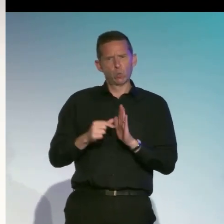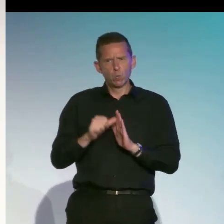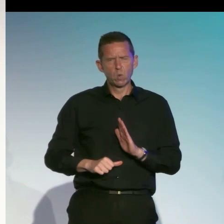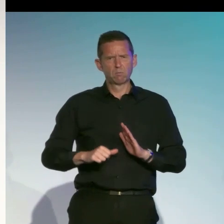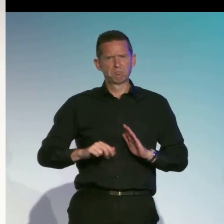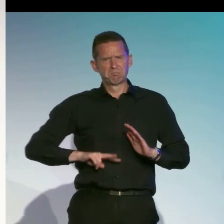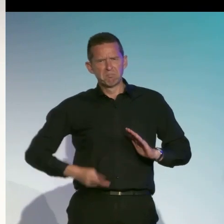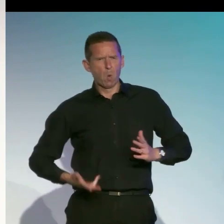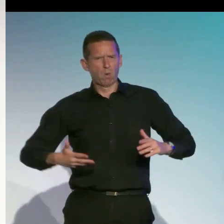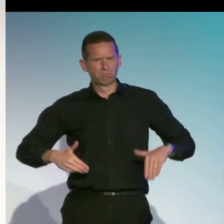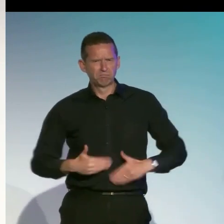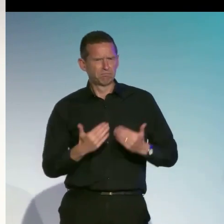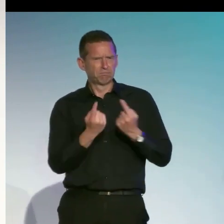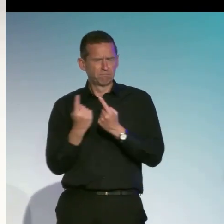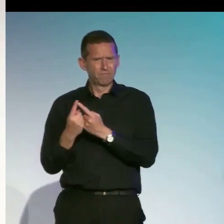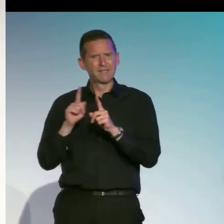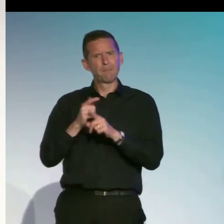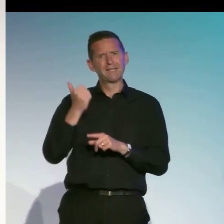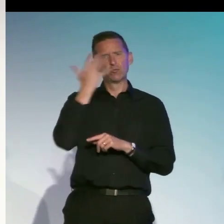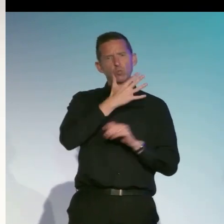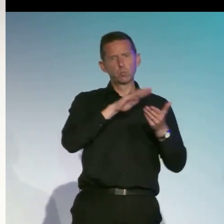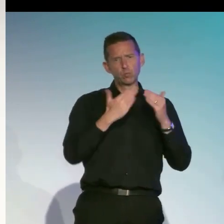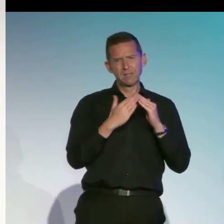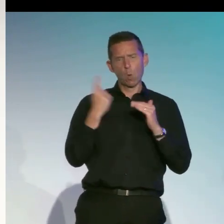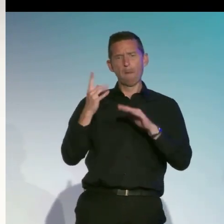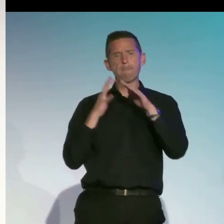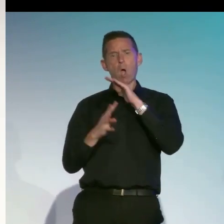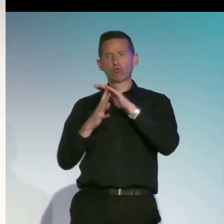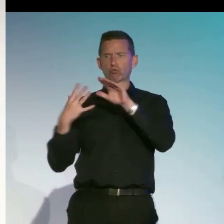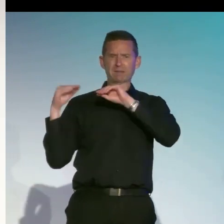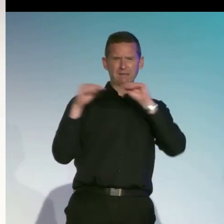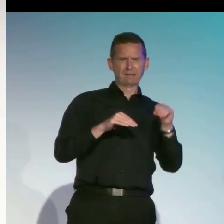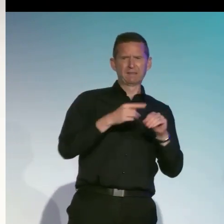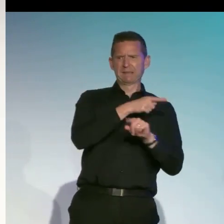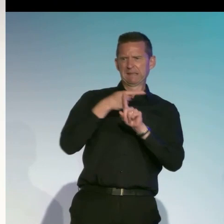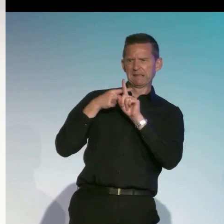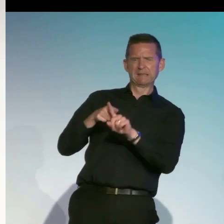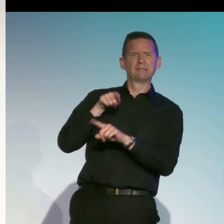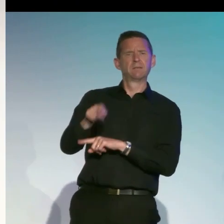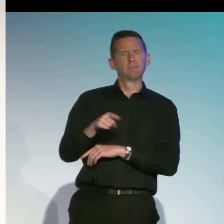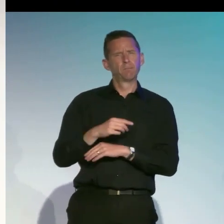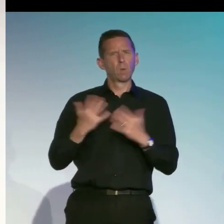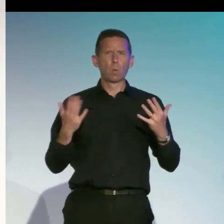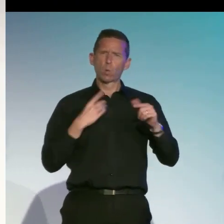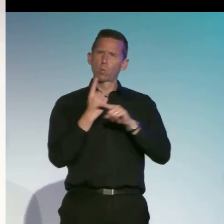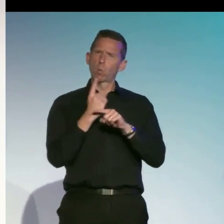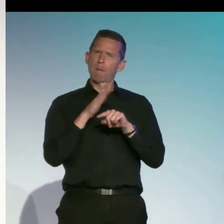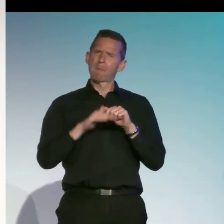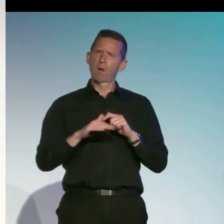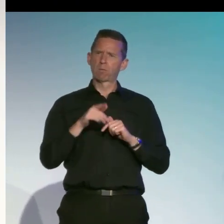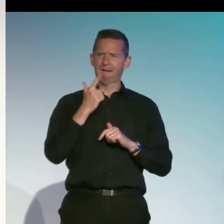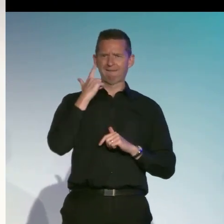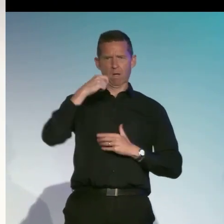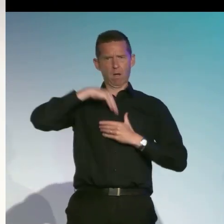Indigenous communities. We're seeing attacks on migrants and people who seek asylum. So when I talk about finding your own sense